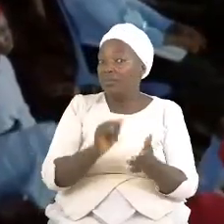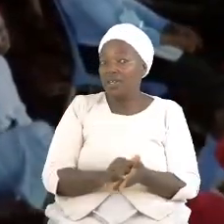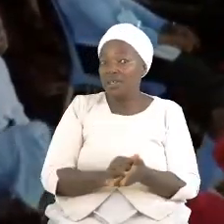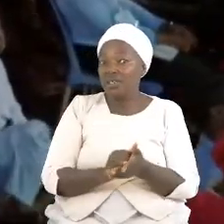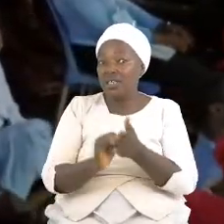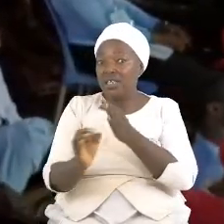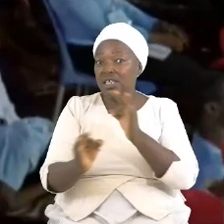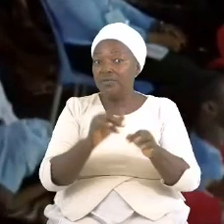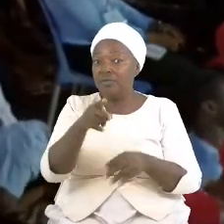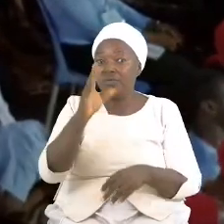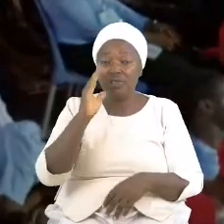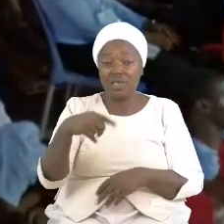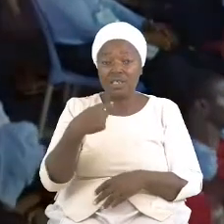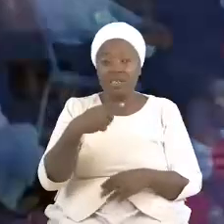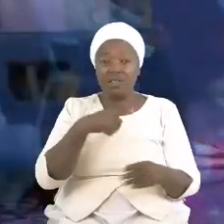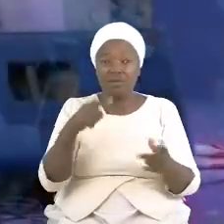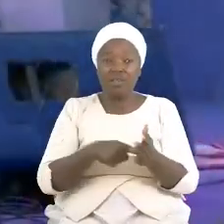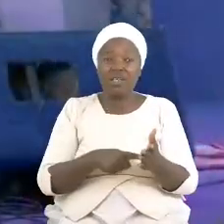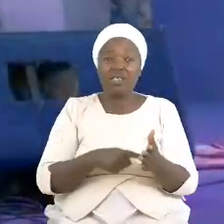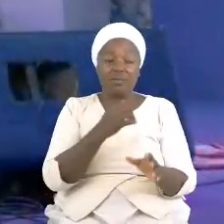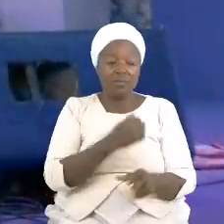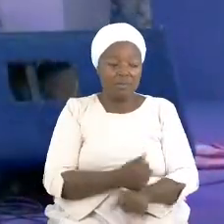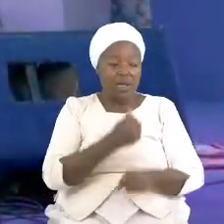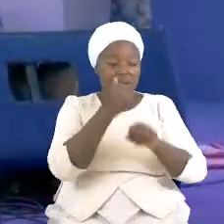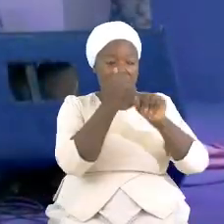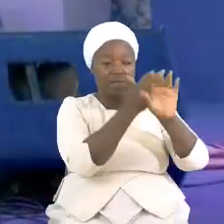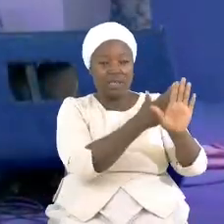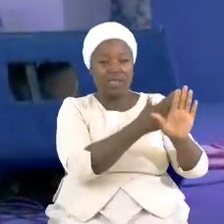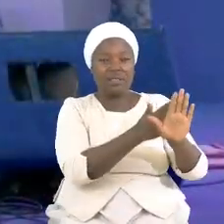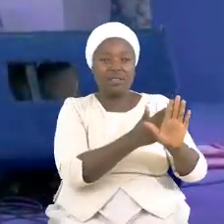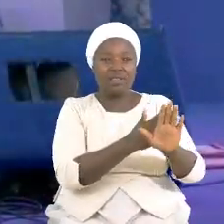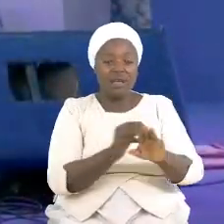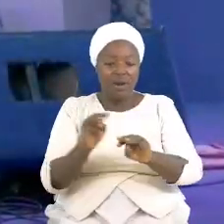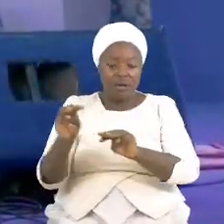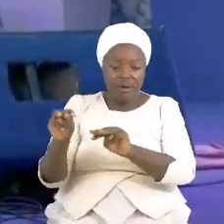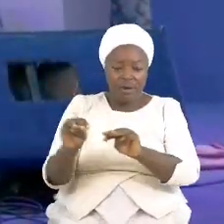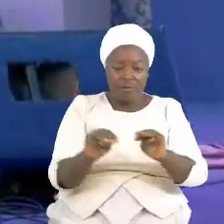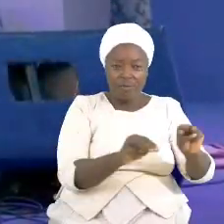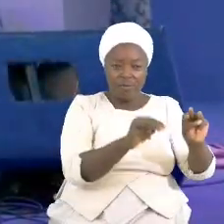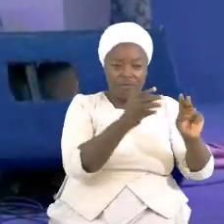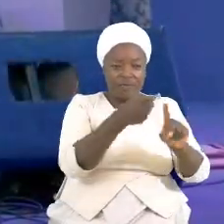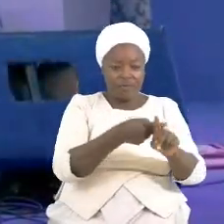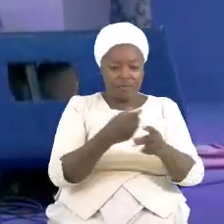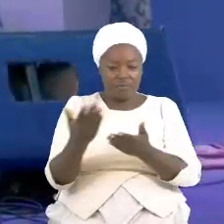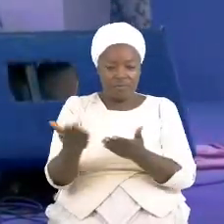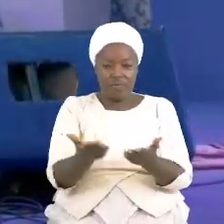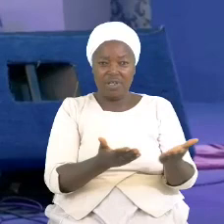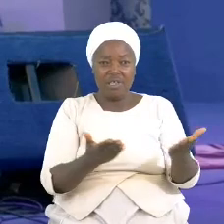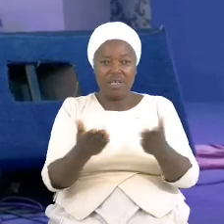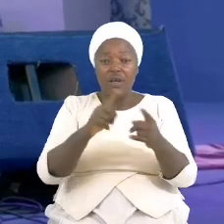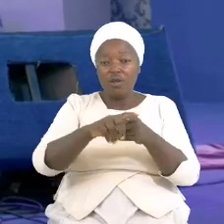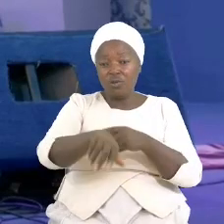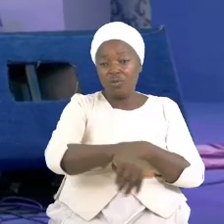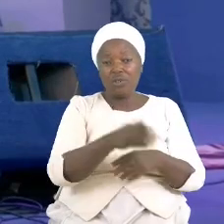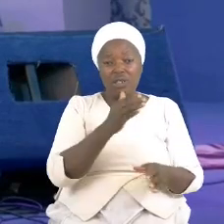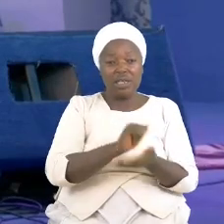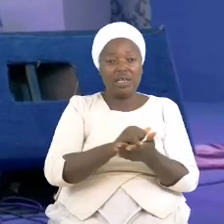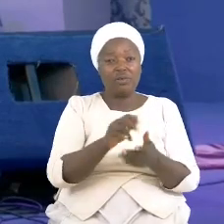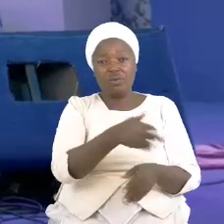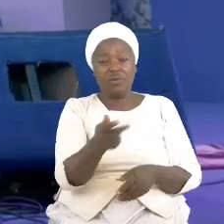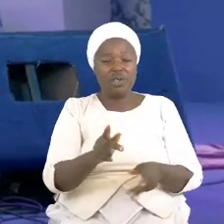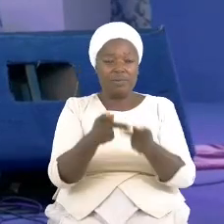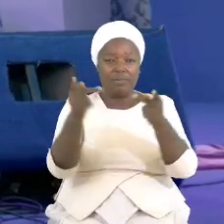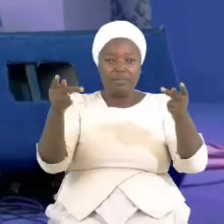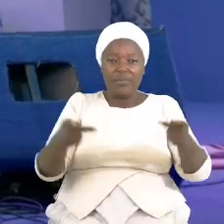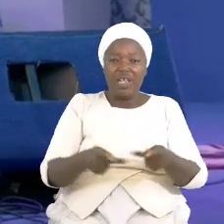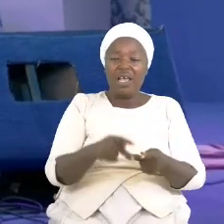say unto this mountain, remove hence to yonder place, and